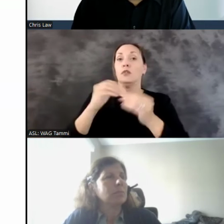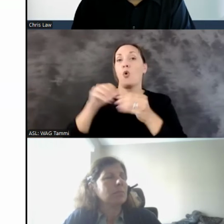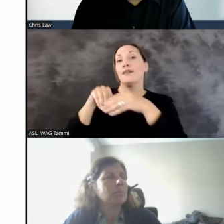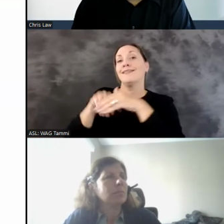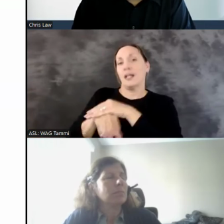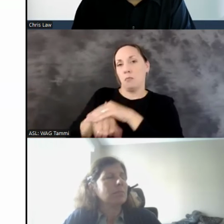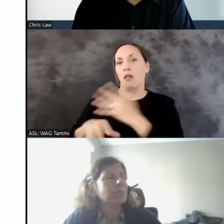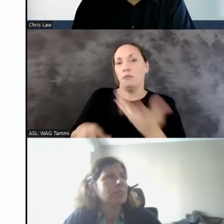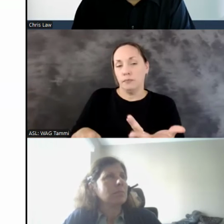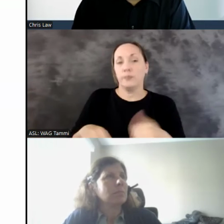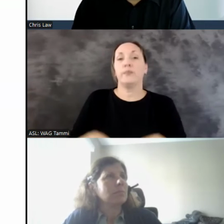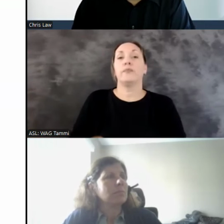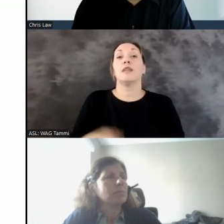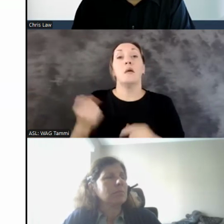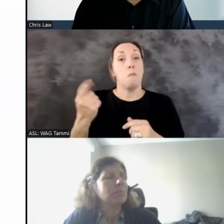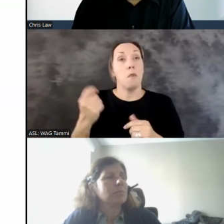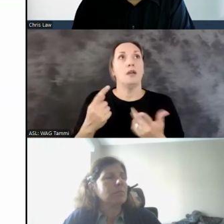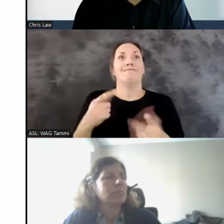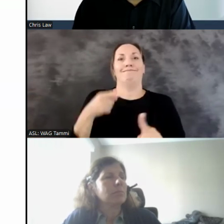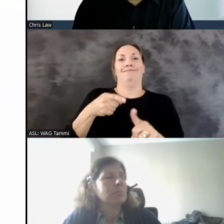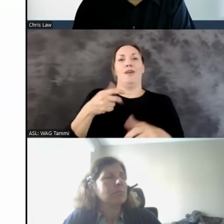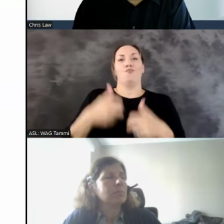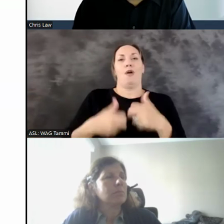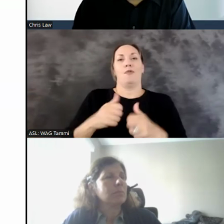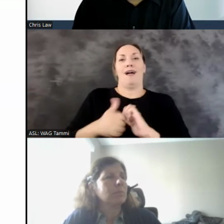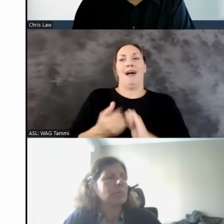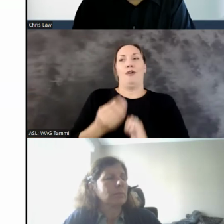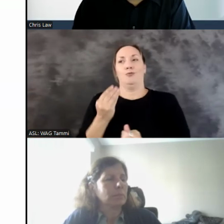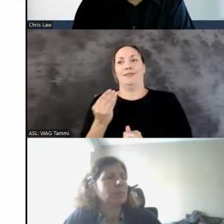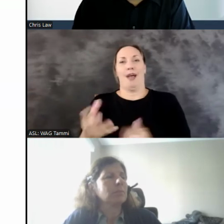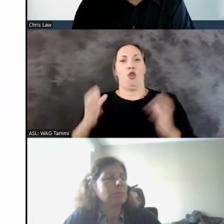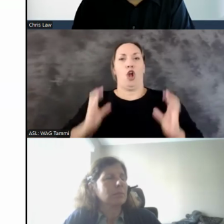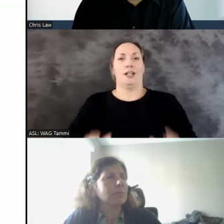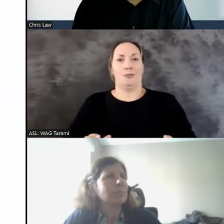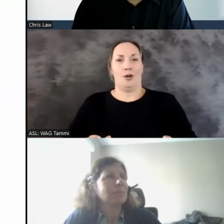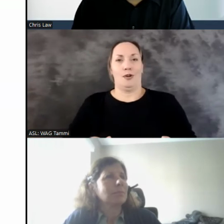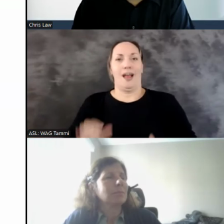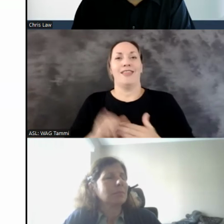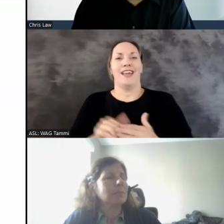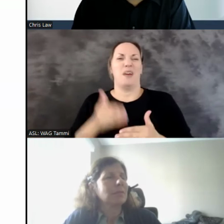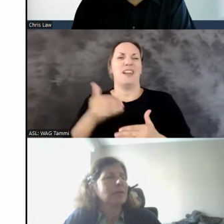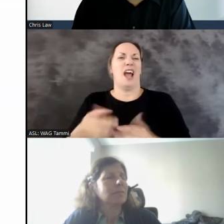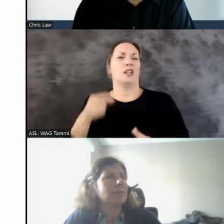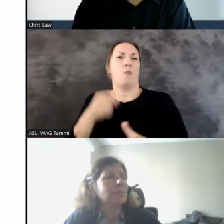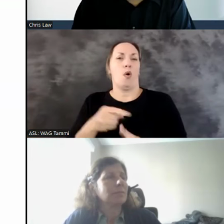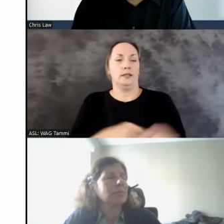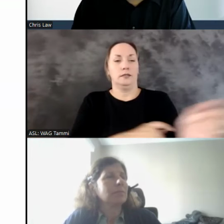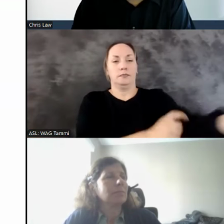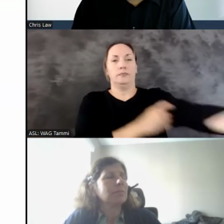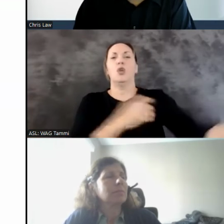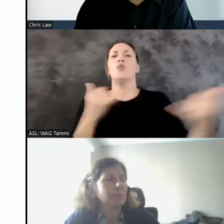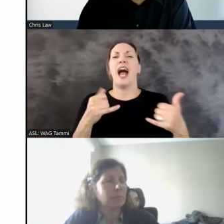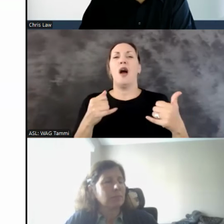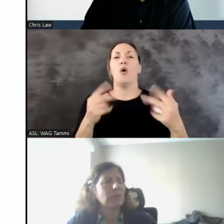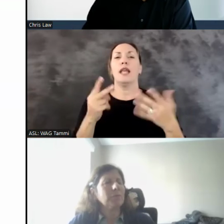Now, the problem is, how do you tell the customers? So that's my next point here, right? And let's look forward